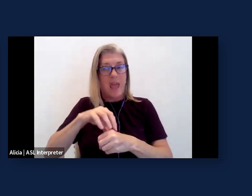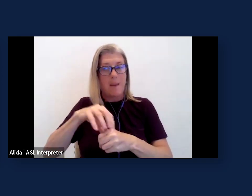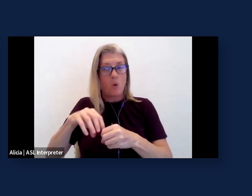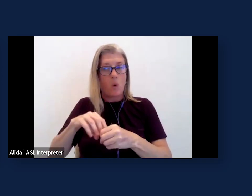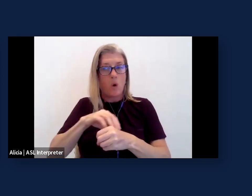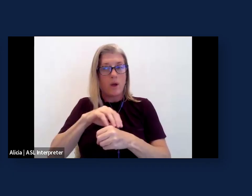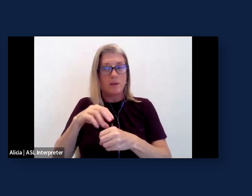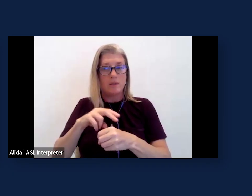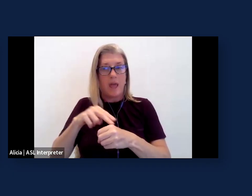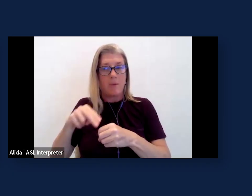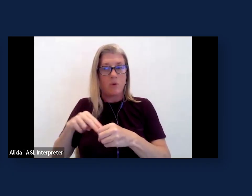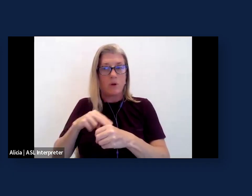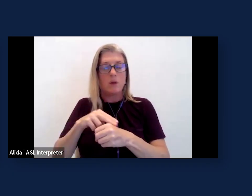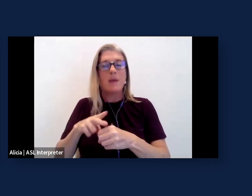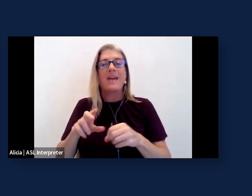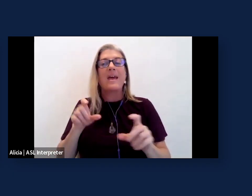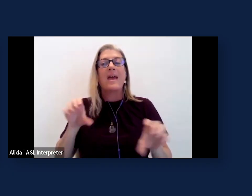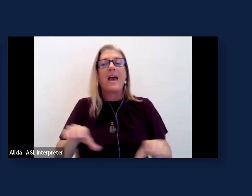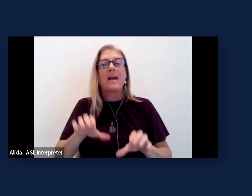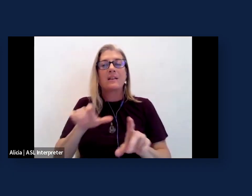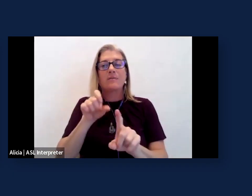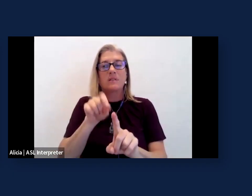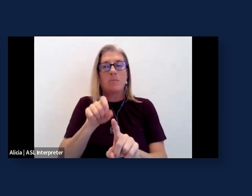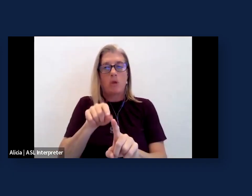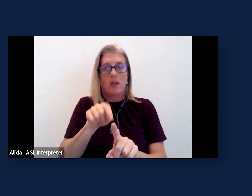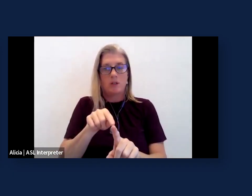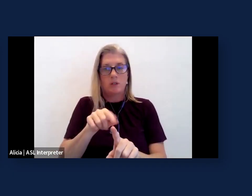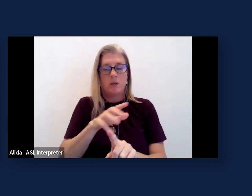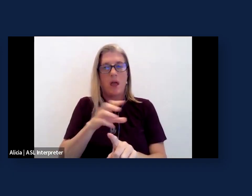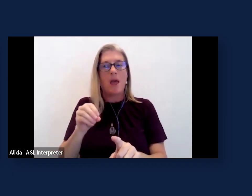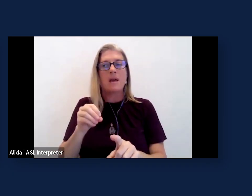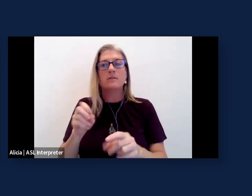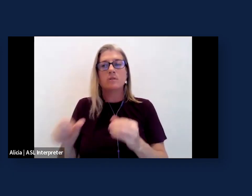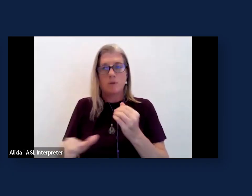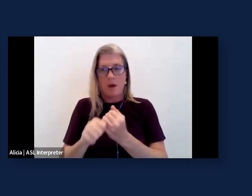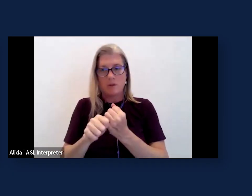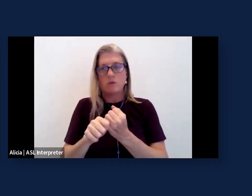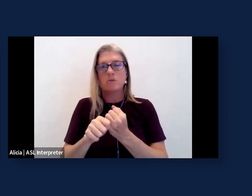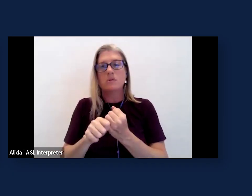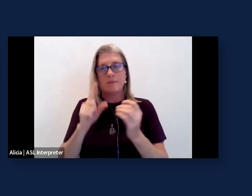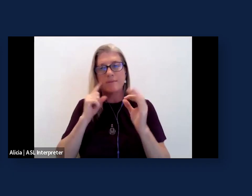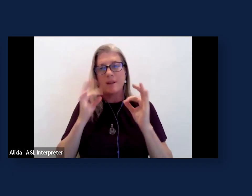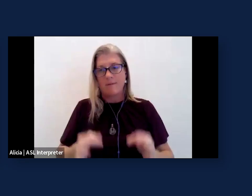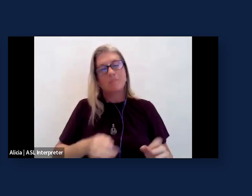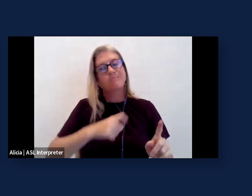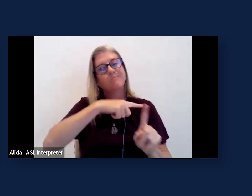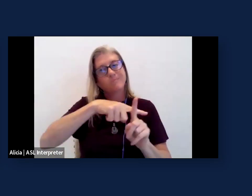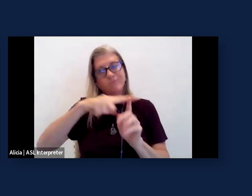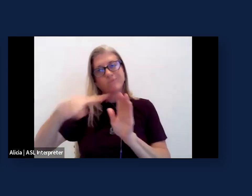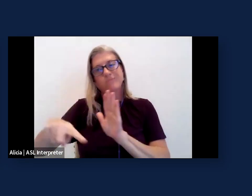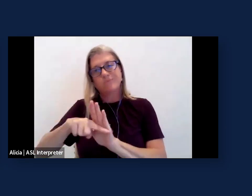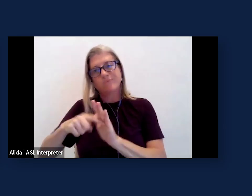So the act of digital stimulation and suppositories definitely have their positives and their